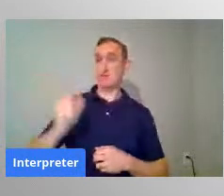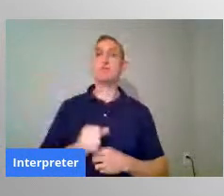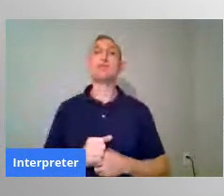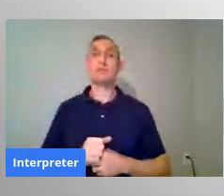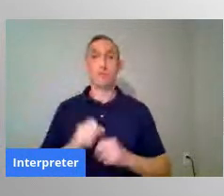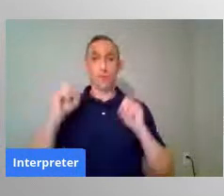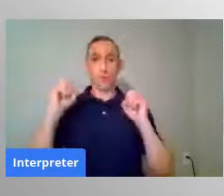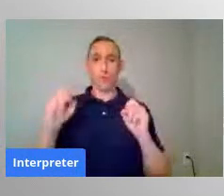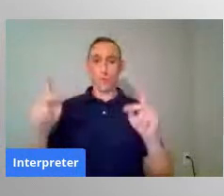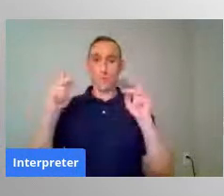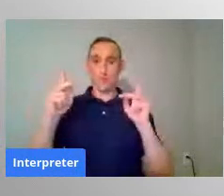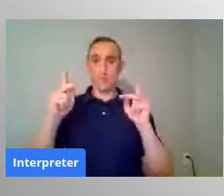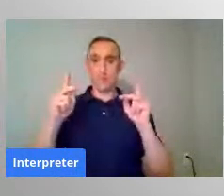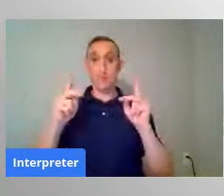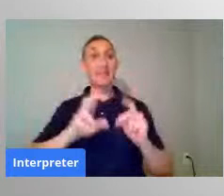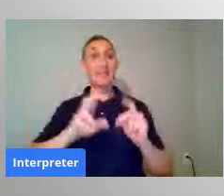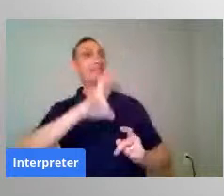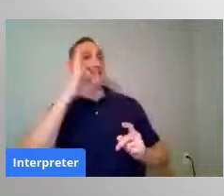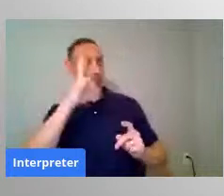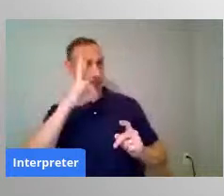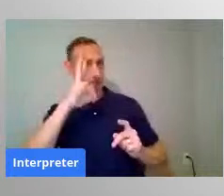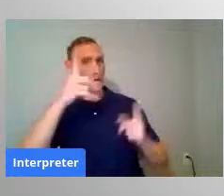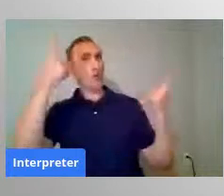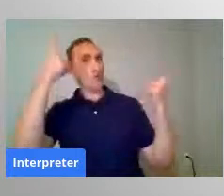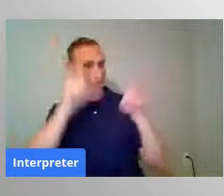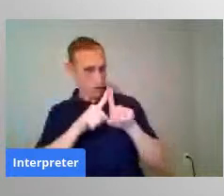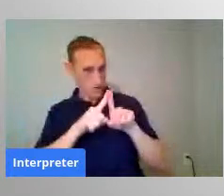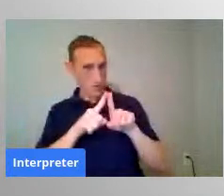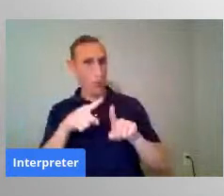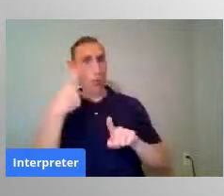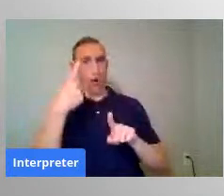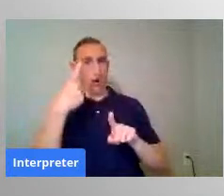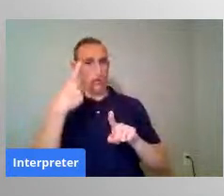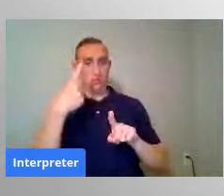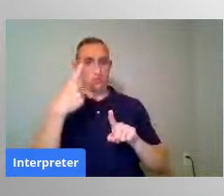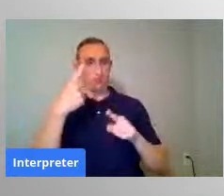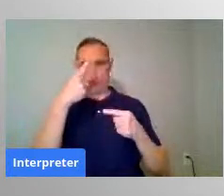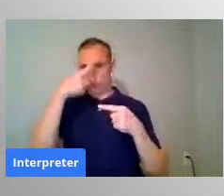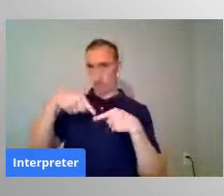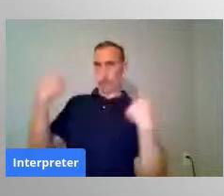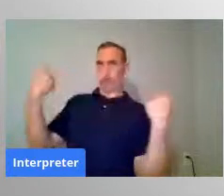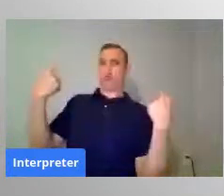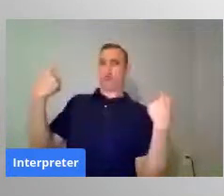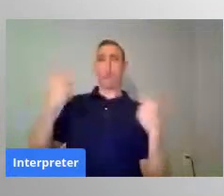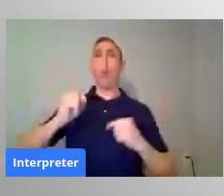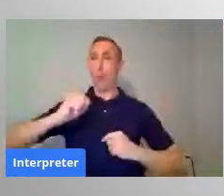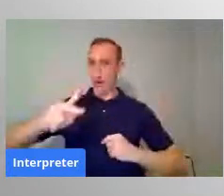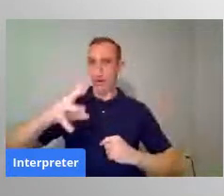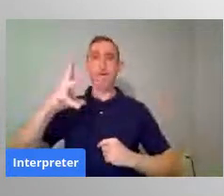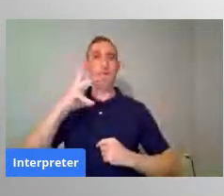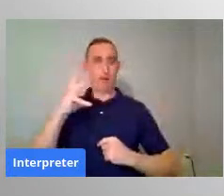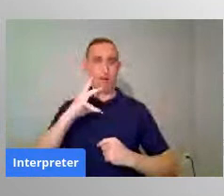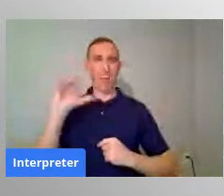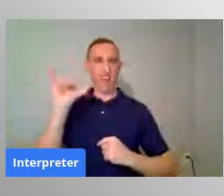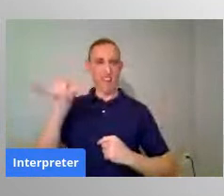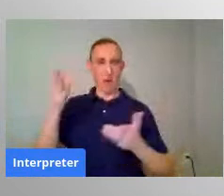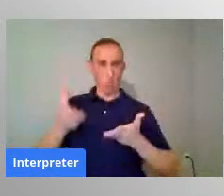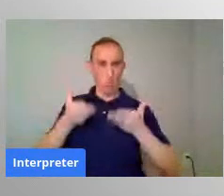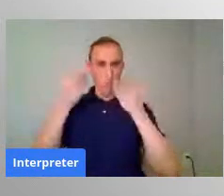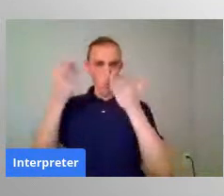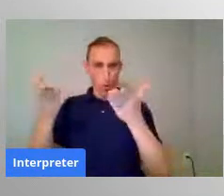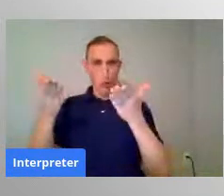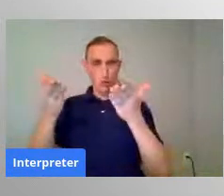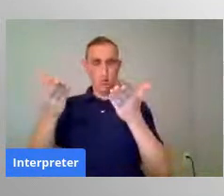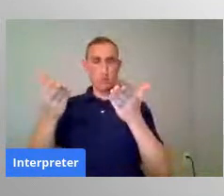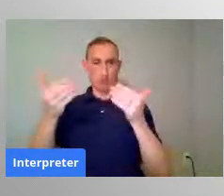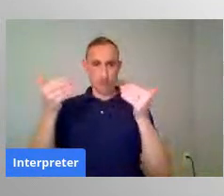Okay. 7 in favor and 1 opposed. Okay, so that motion carries. Those policies have